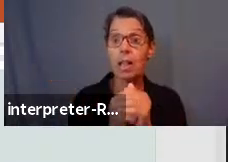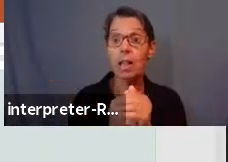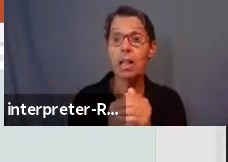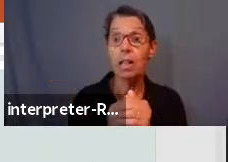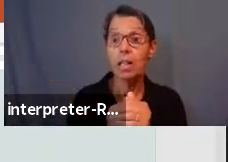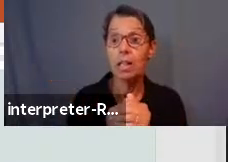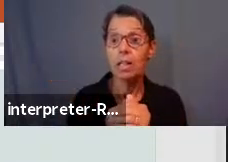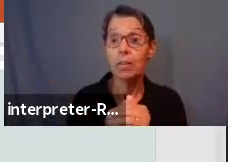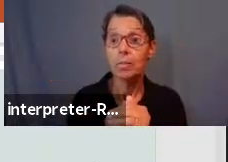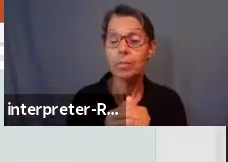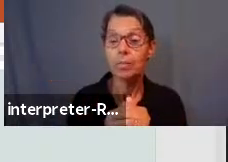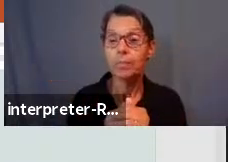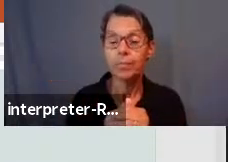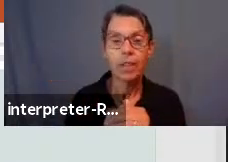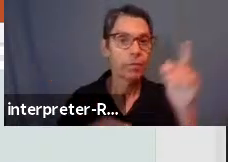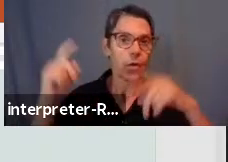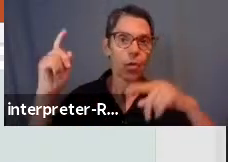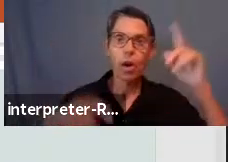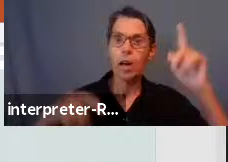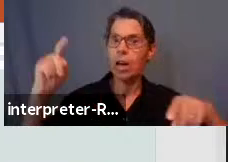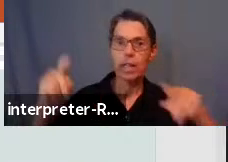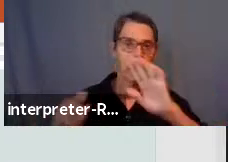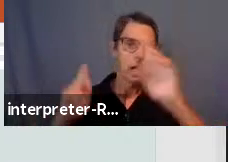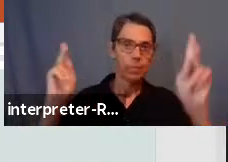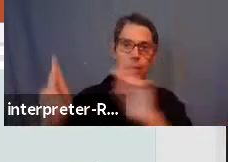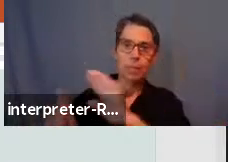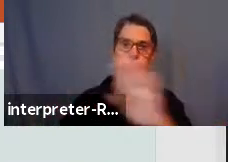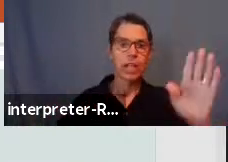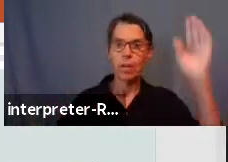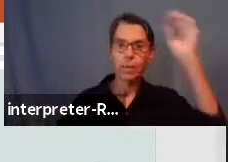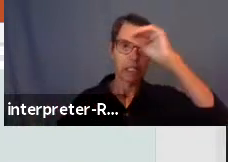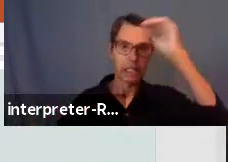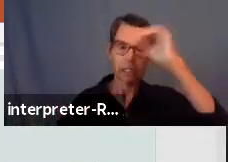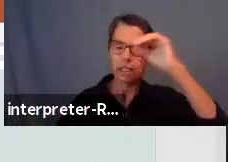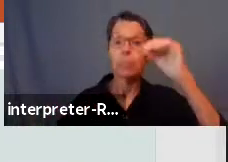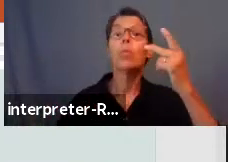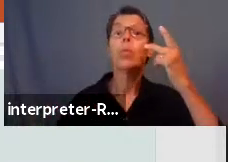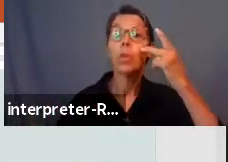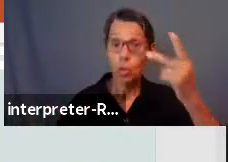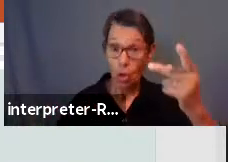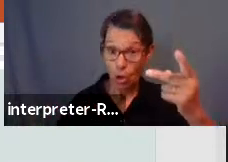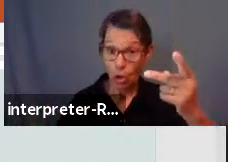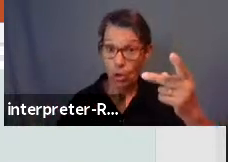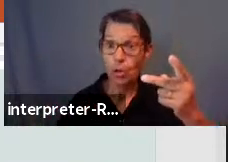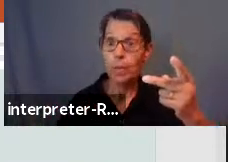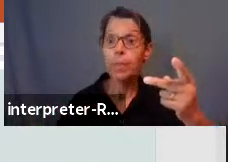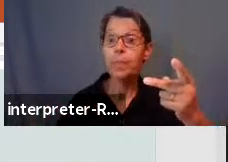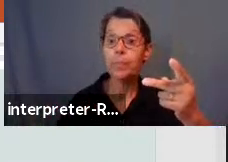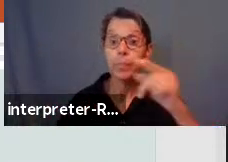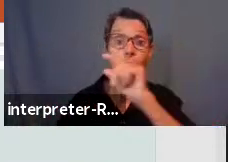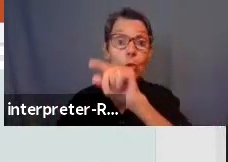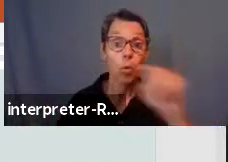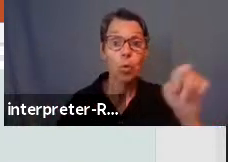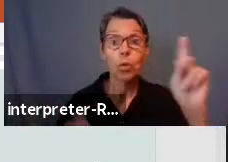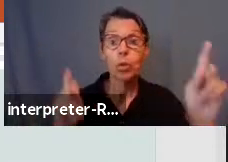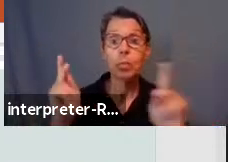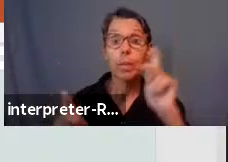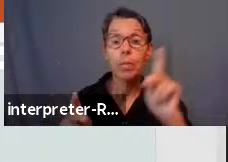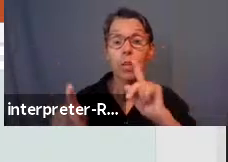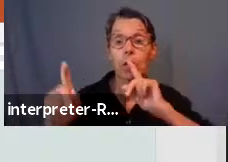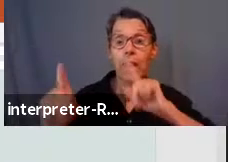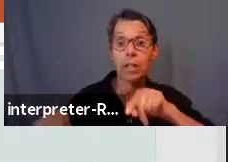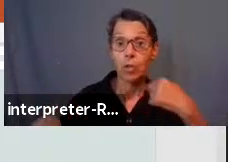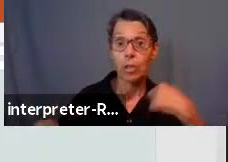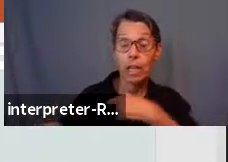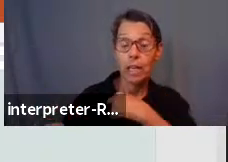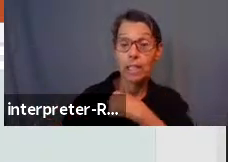there's a lot of wide variety on how people feel about COVID, but we did see that there was, in the people that responded to the survey, there was